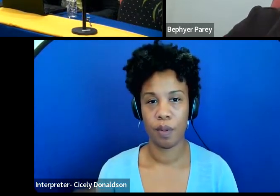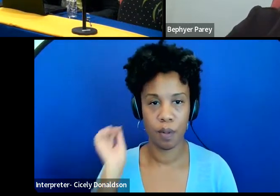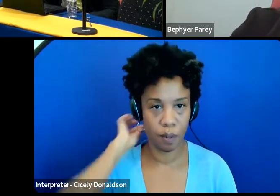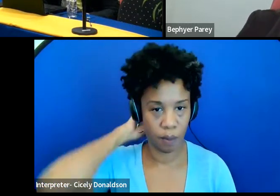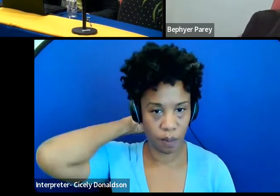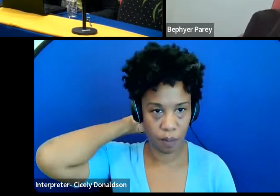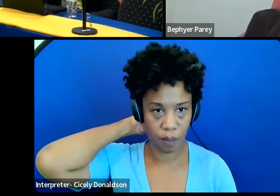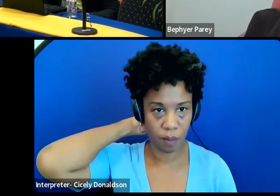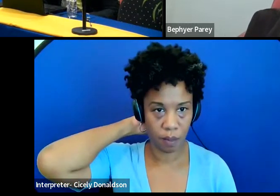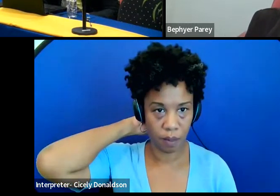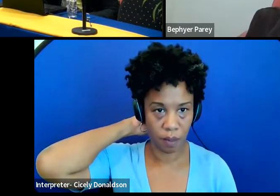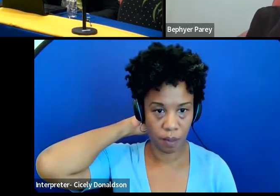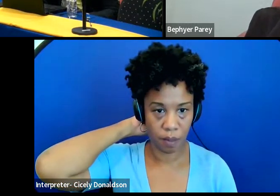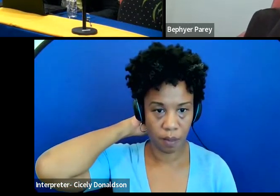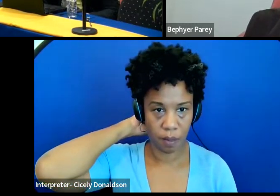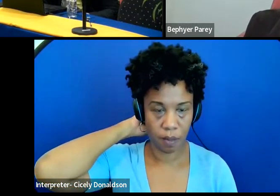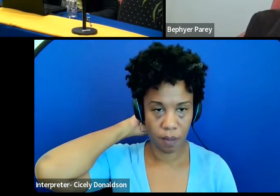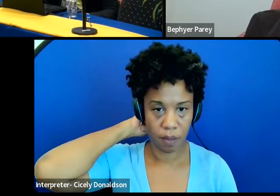Mandalo.